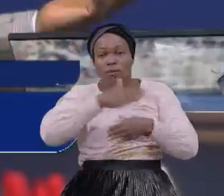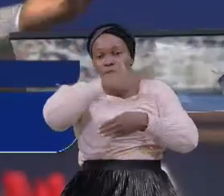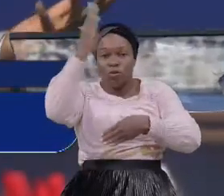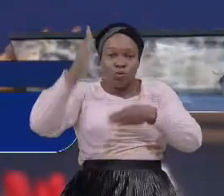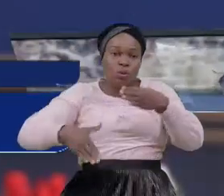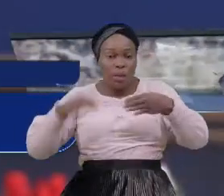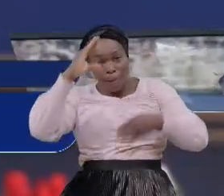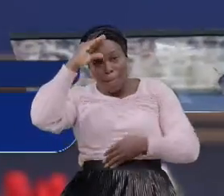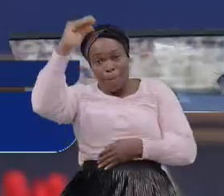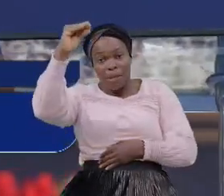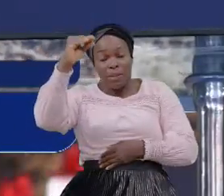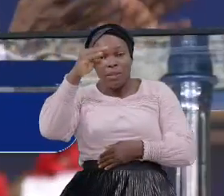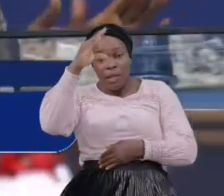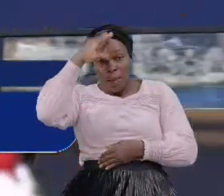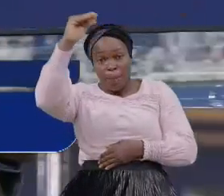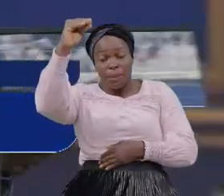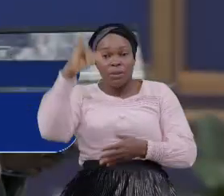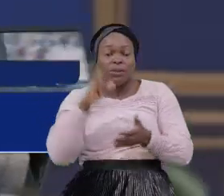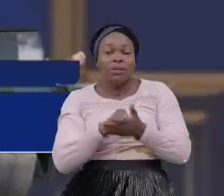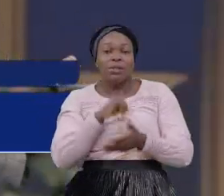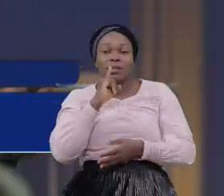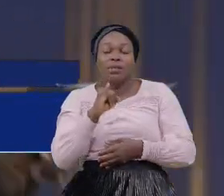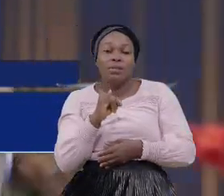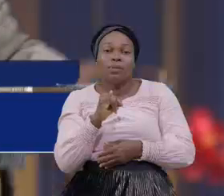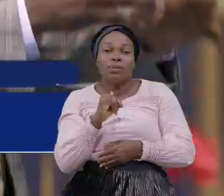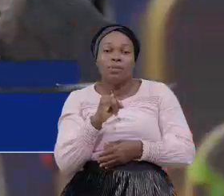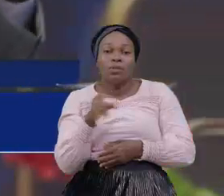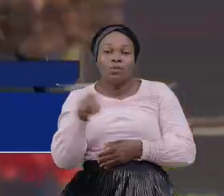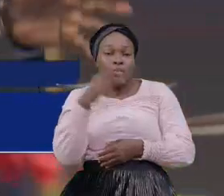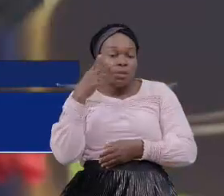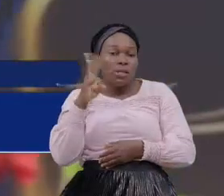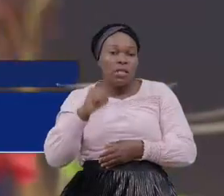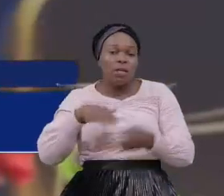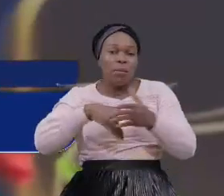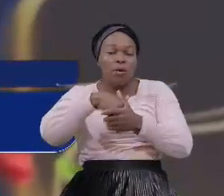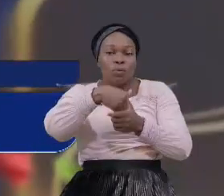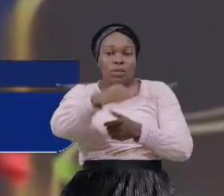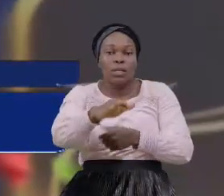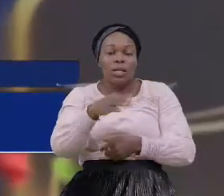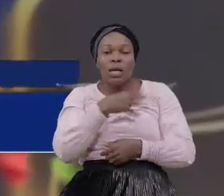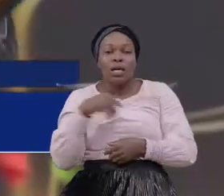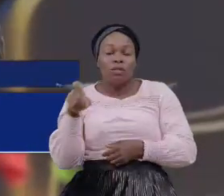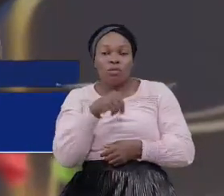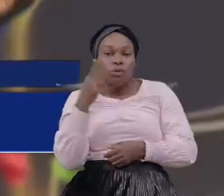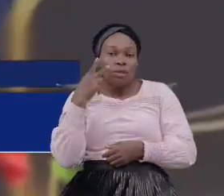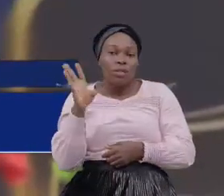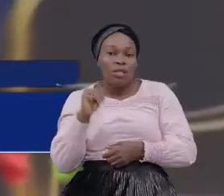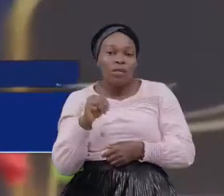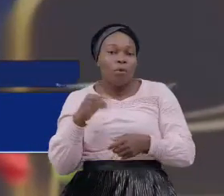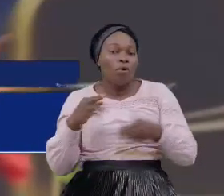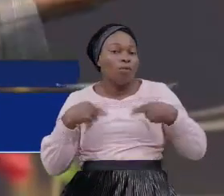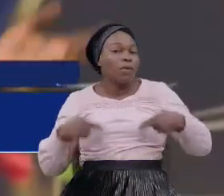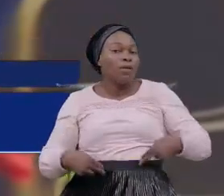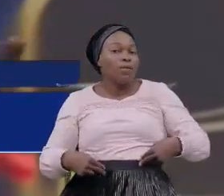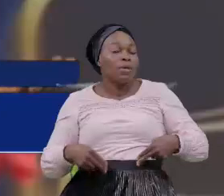The man that is, you know, you see him outside, and when we think of health, health is